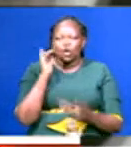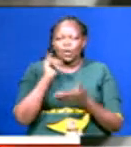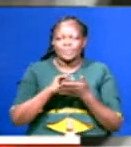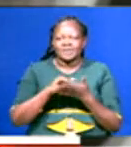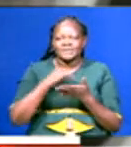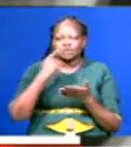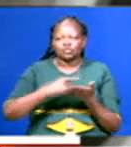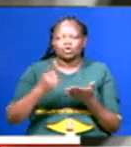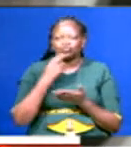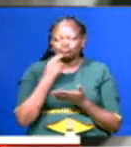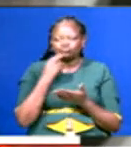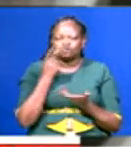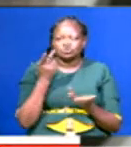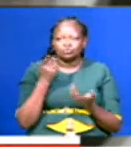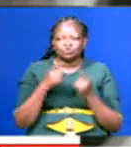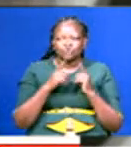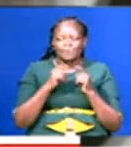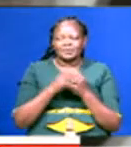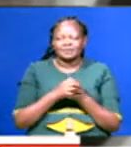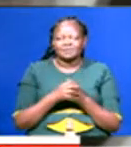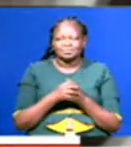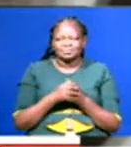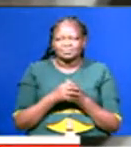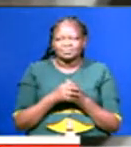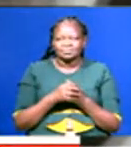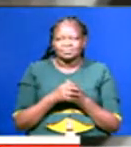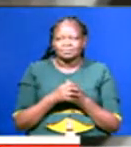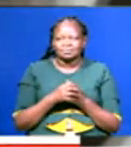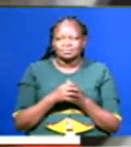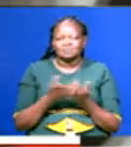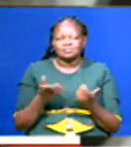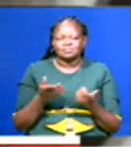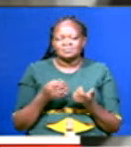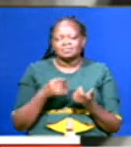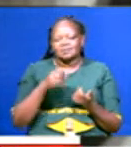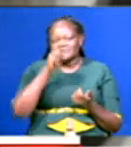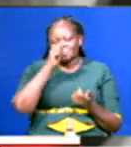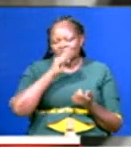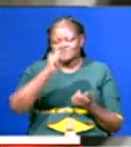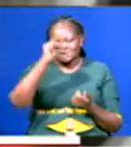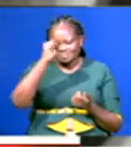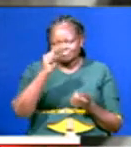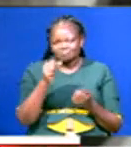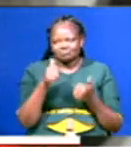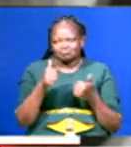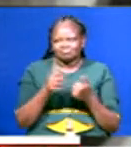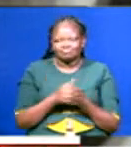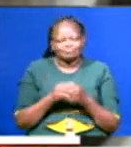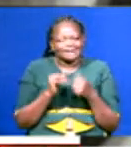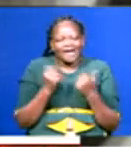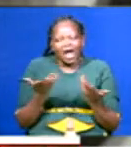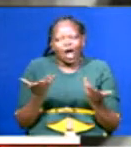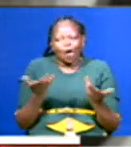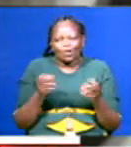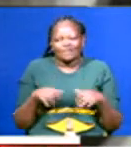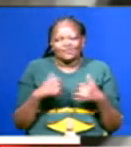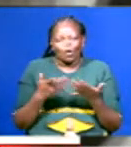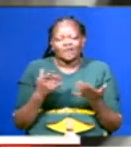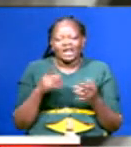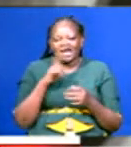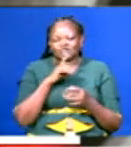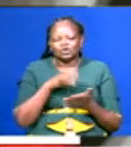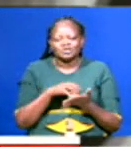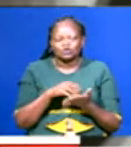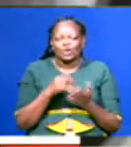we'll be looking at the elephant, the largest existing land animal. Very smart as well. How is it surviving under those harsh conditions? So make